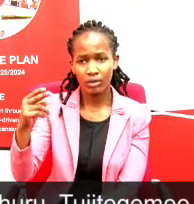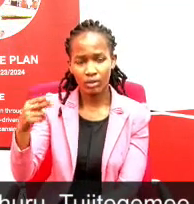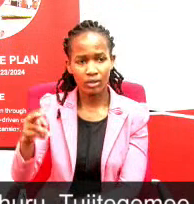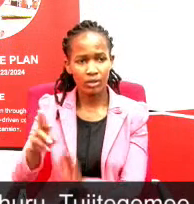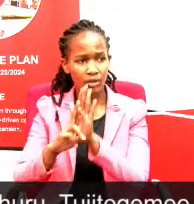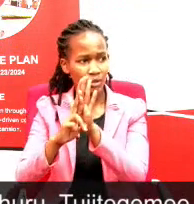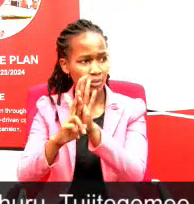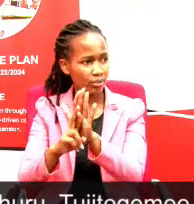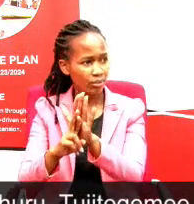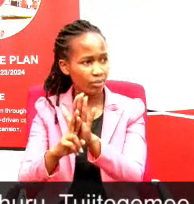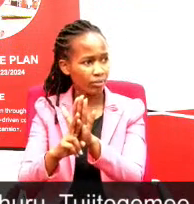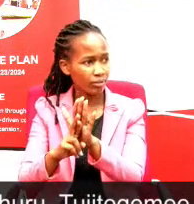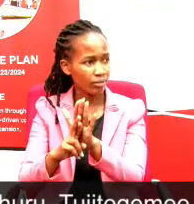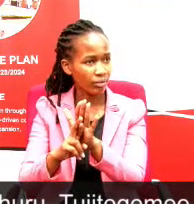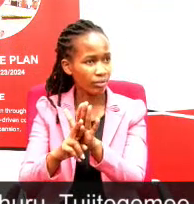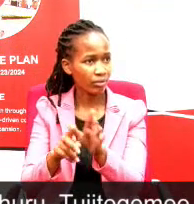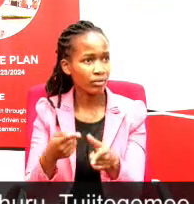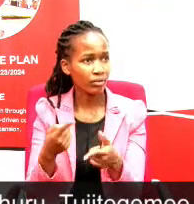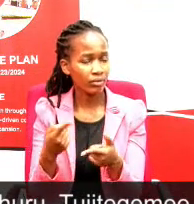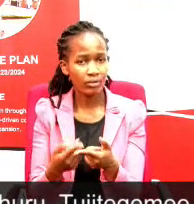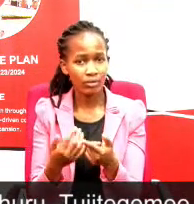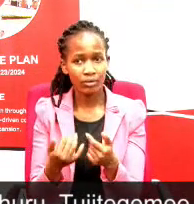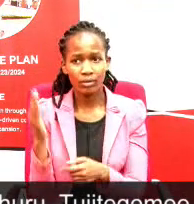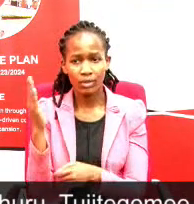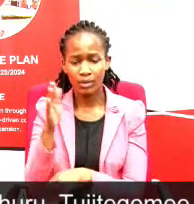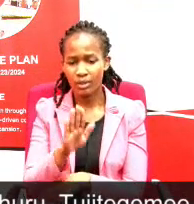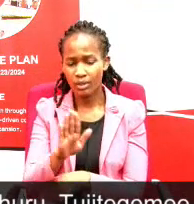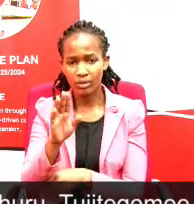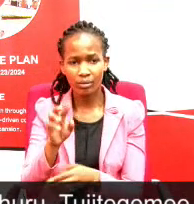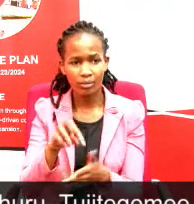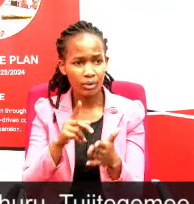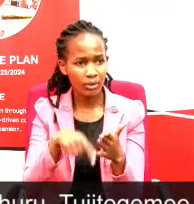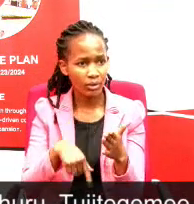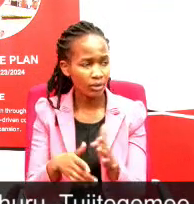represent as per his presentation?